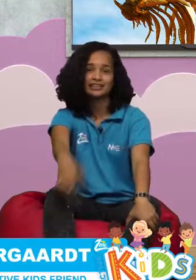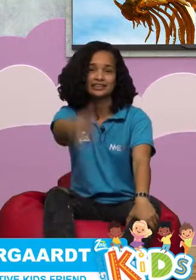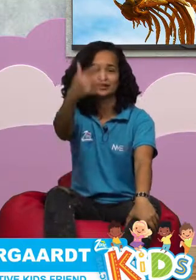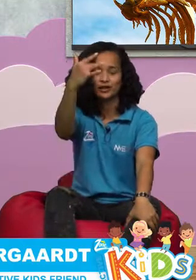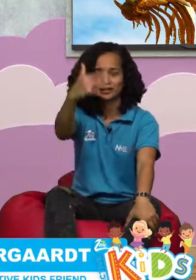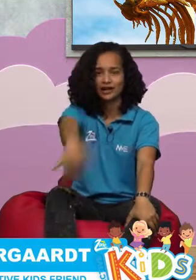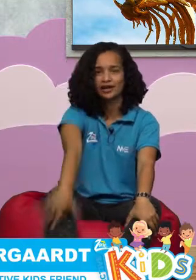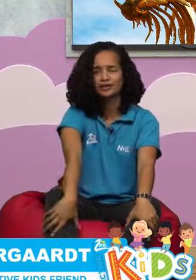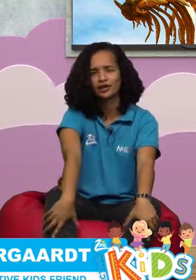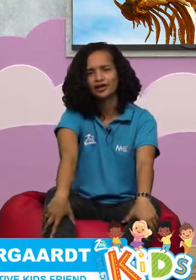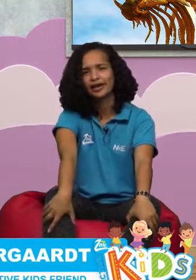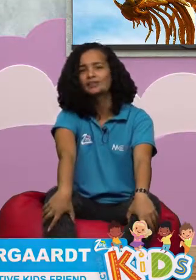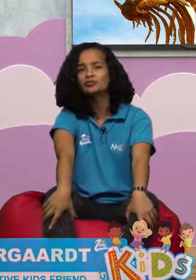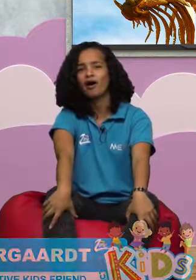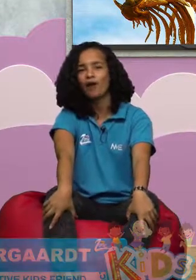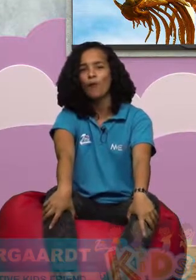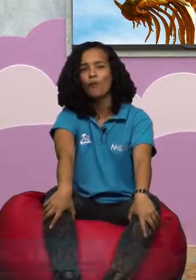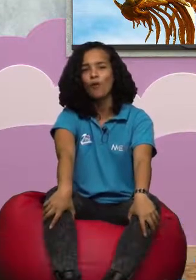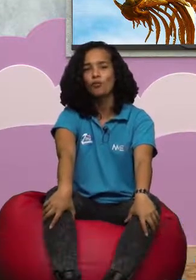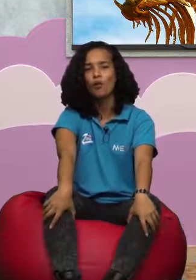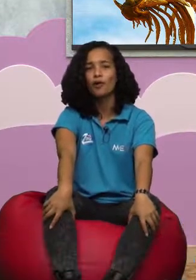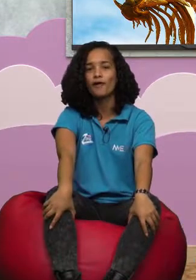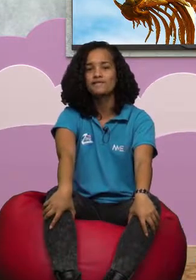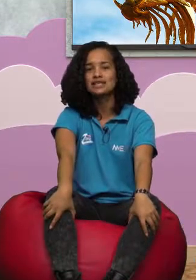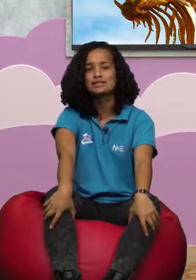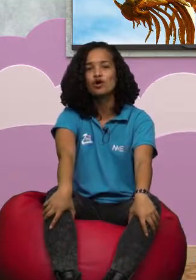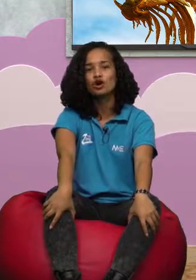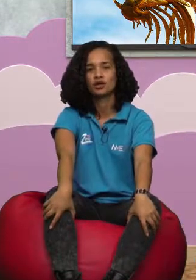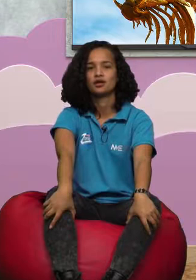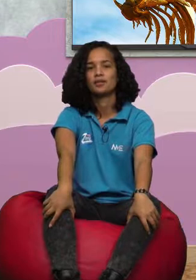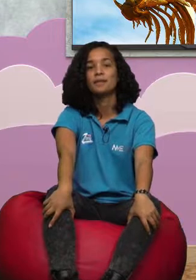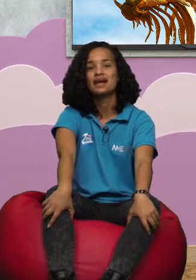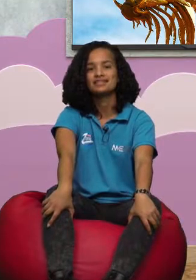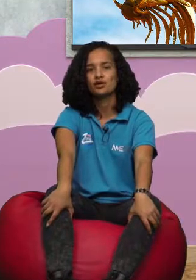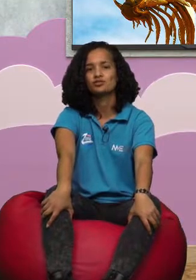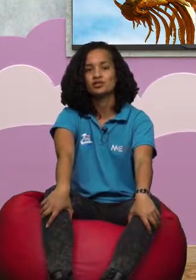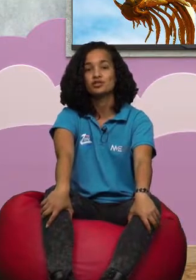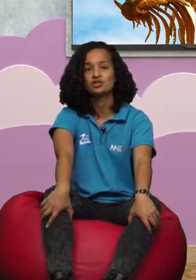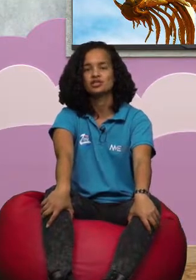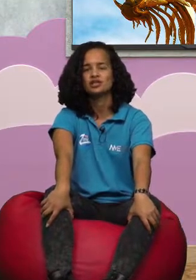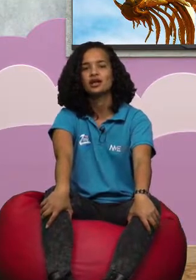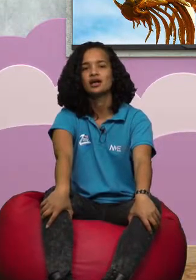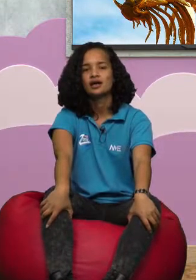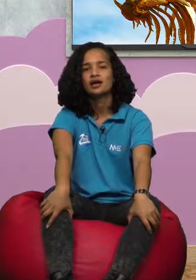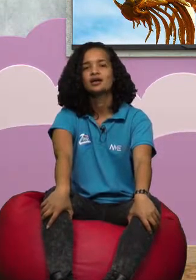catch us on 9 o'clock again tomorrow. Yeah, boy, On yes. Facebook.